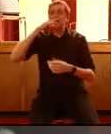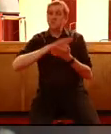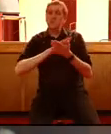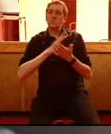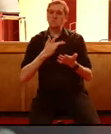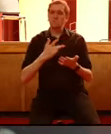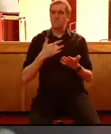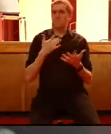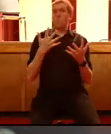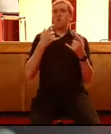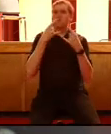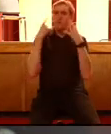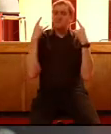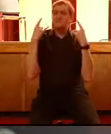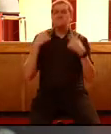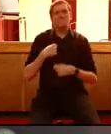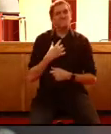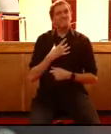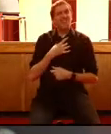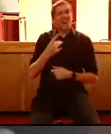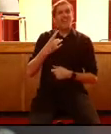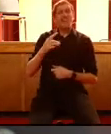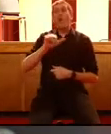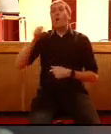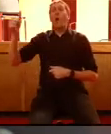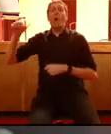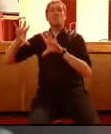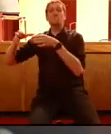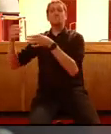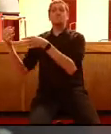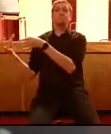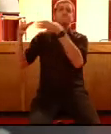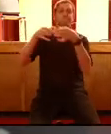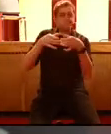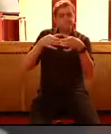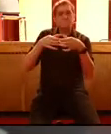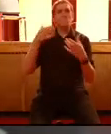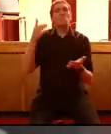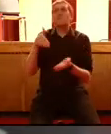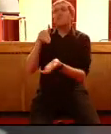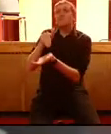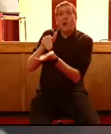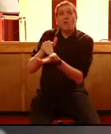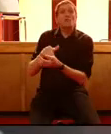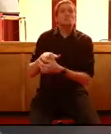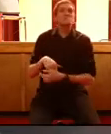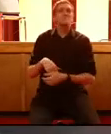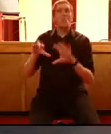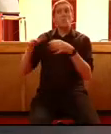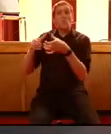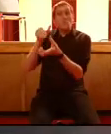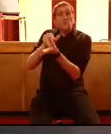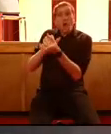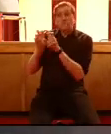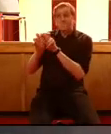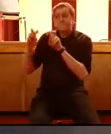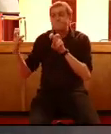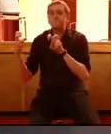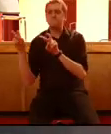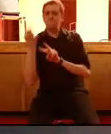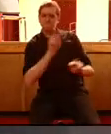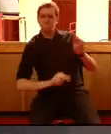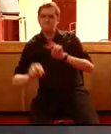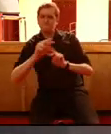the idea of bringing in a third party, maybe a doctor or a group of doctors that can actually look at what we're doing